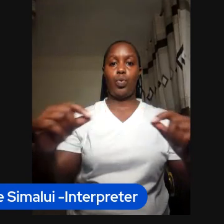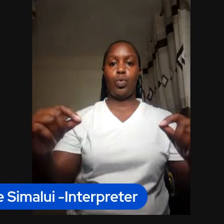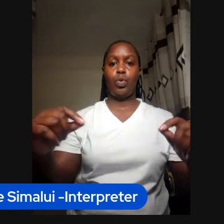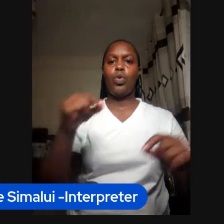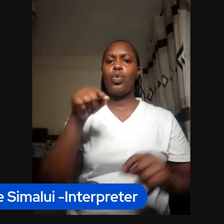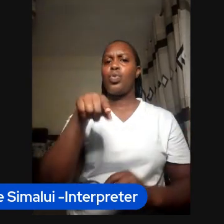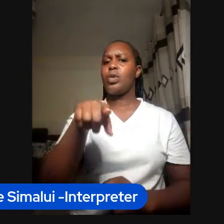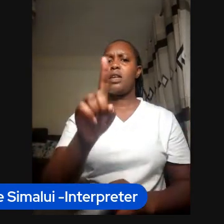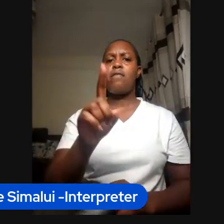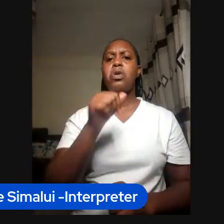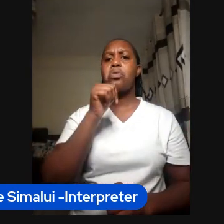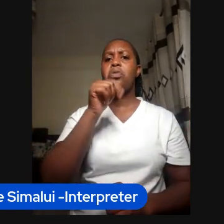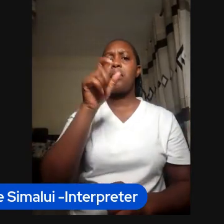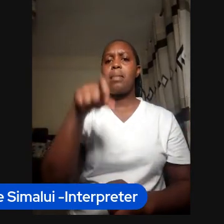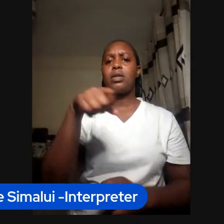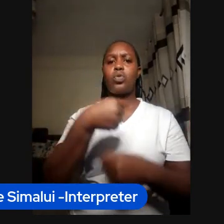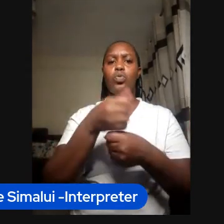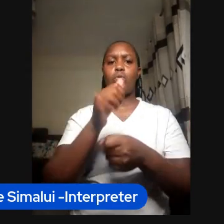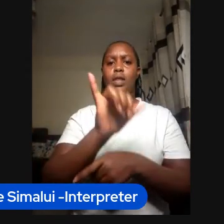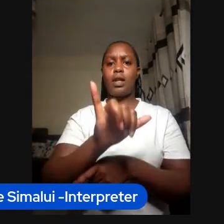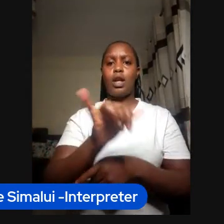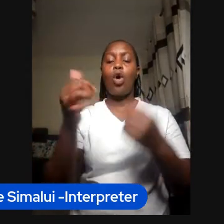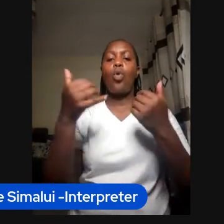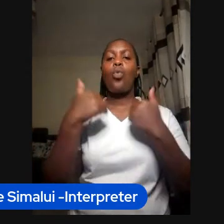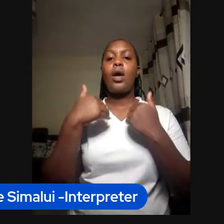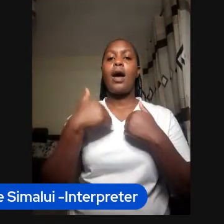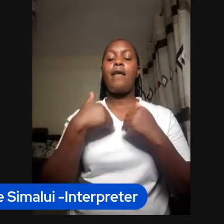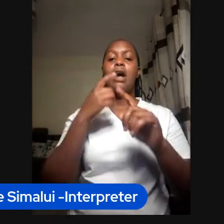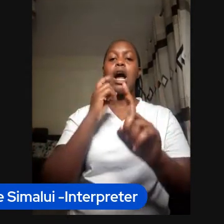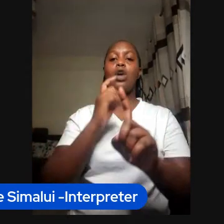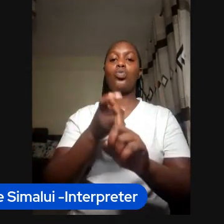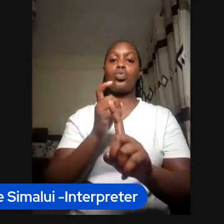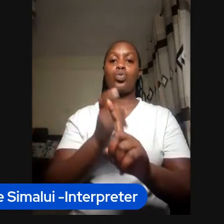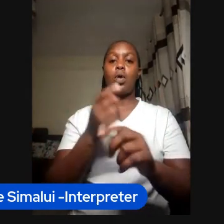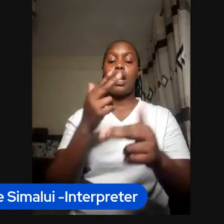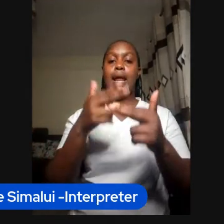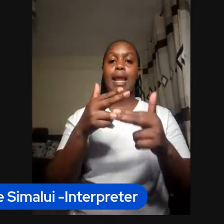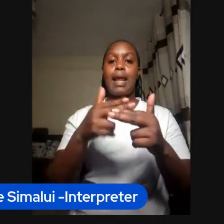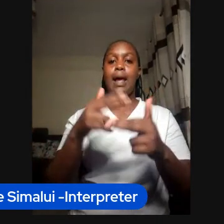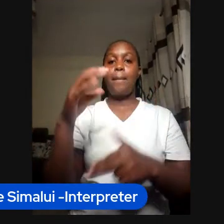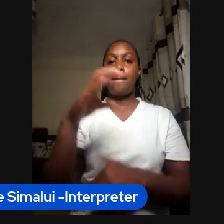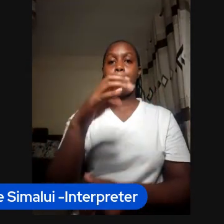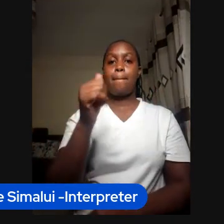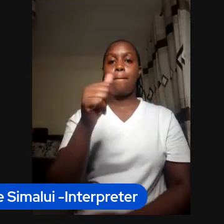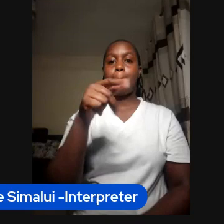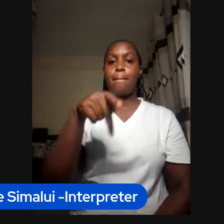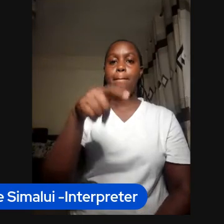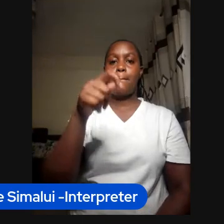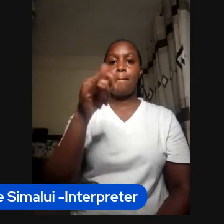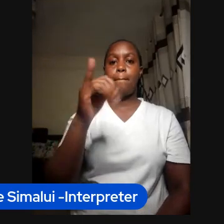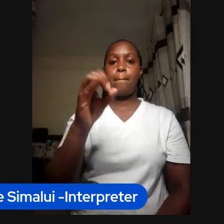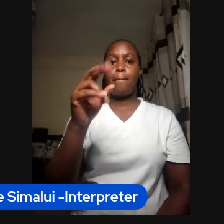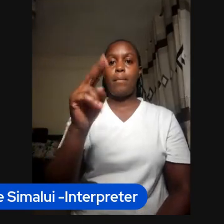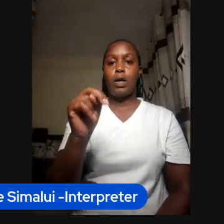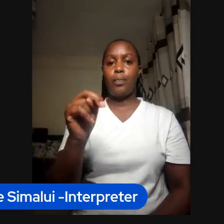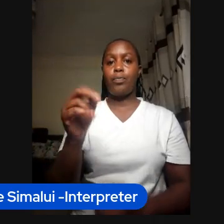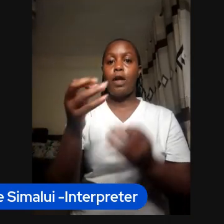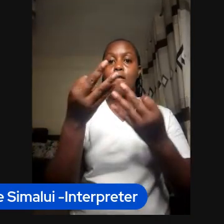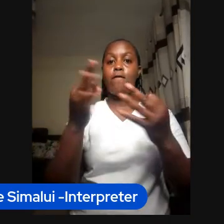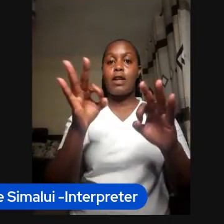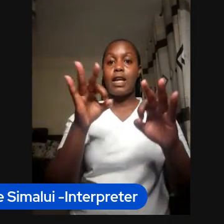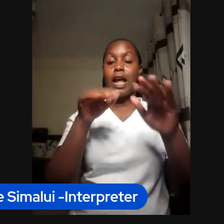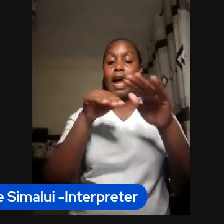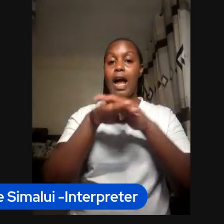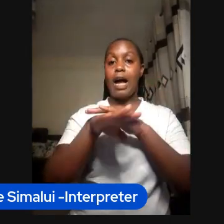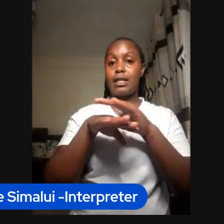the way, there's a tool called Captions. It can give you access to, it can give you free access, but for those